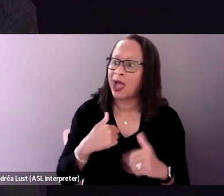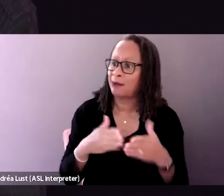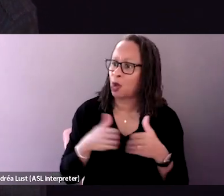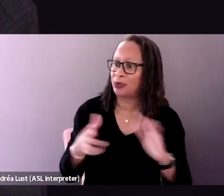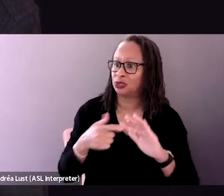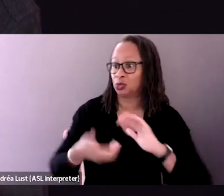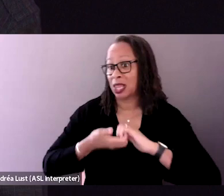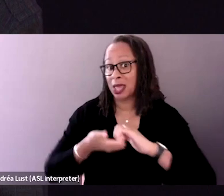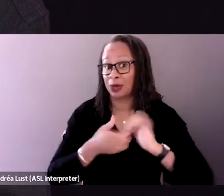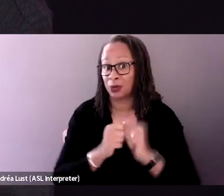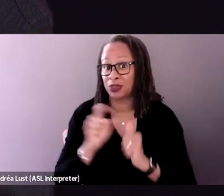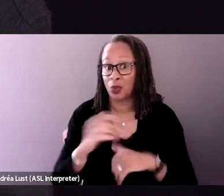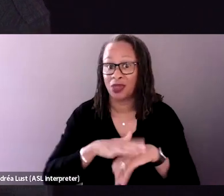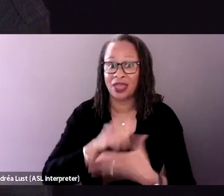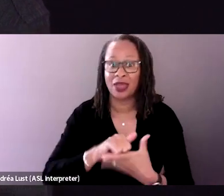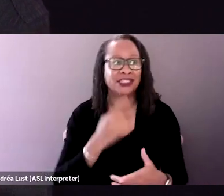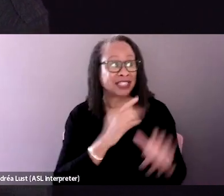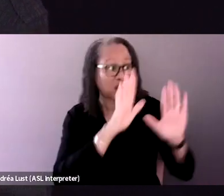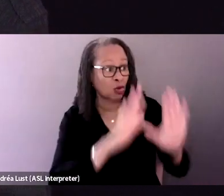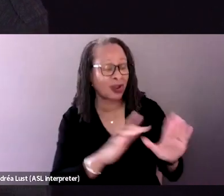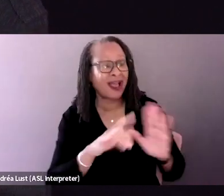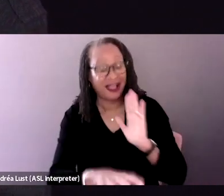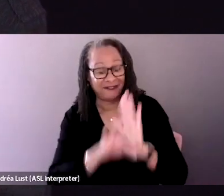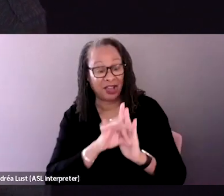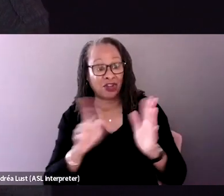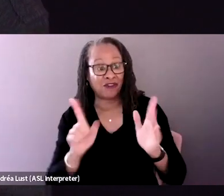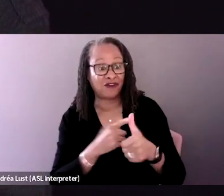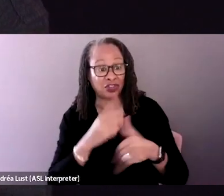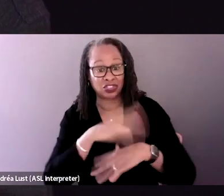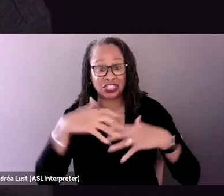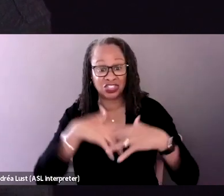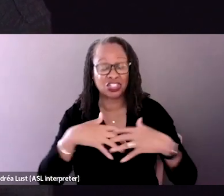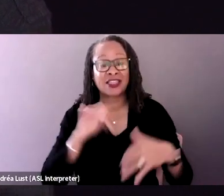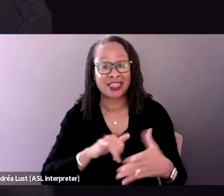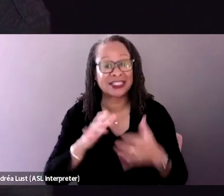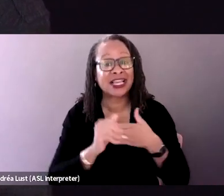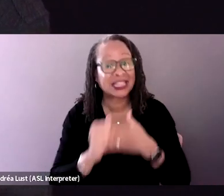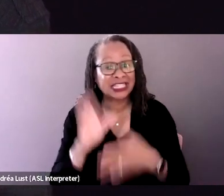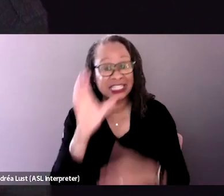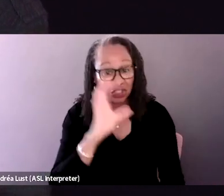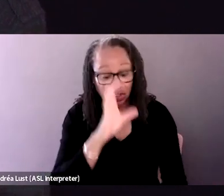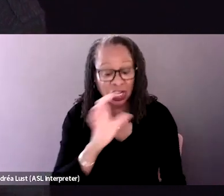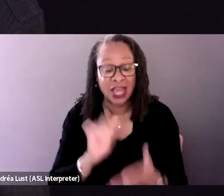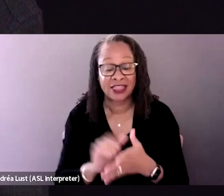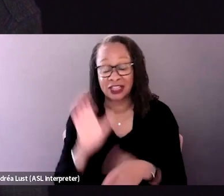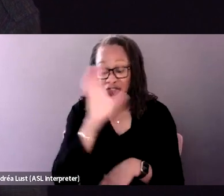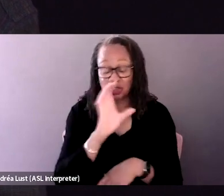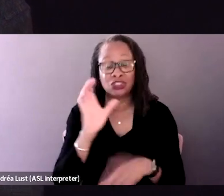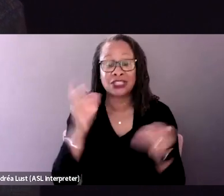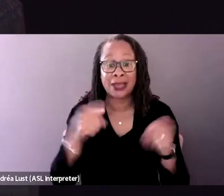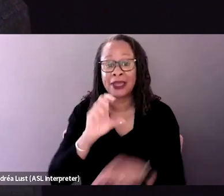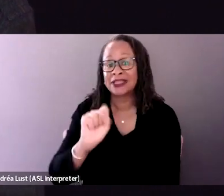you on that." And that's when she said, "Great, I've identified a First Nation that's leading a search, and that search is happening at St. Joseph's Mission